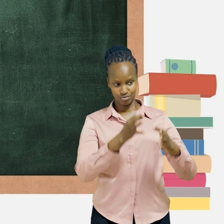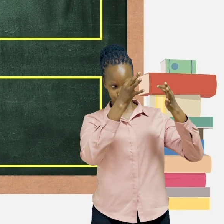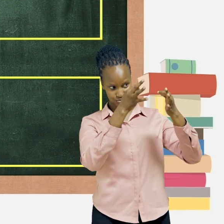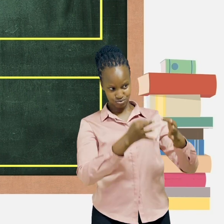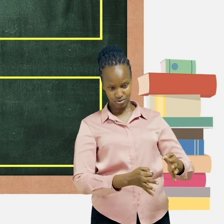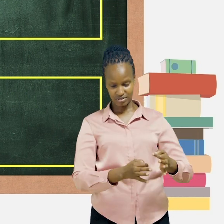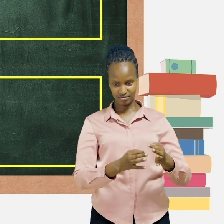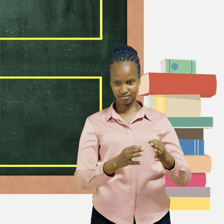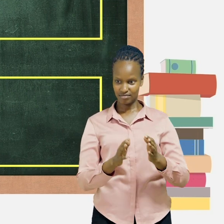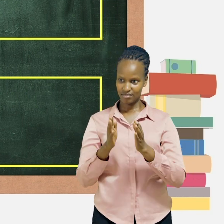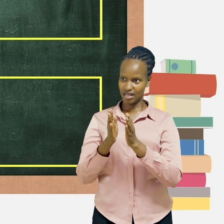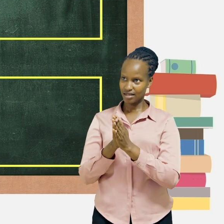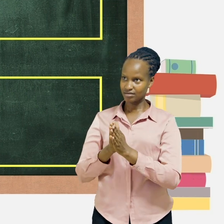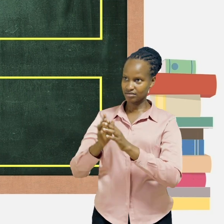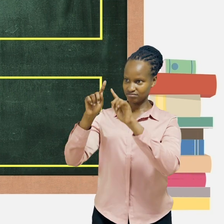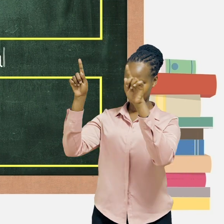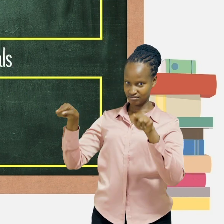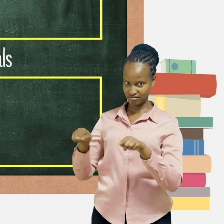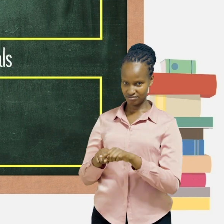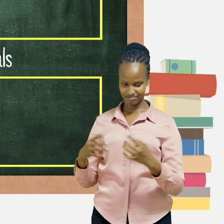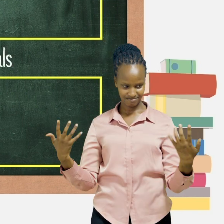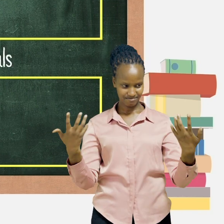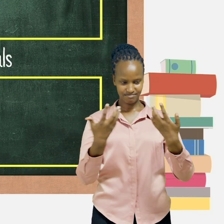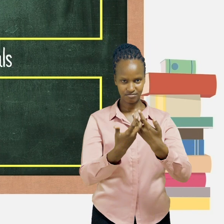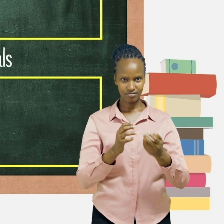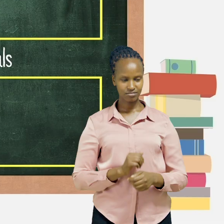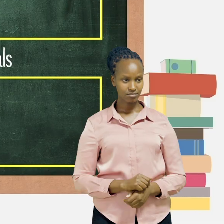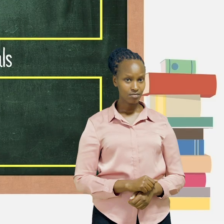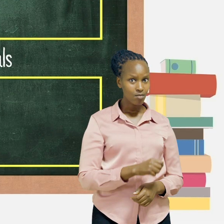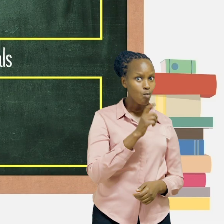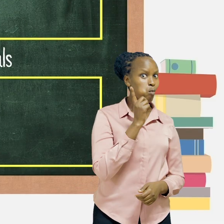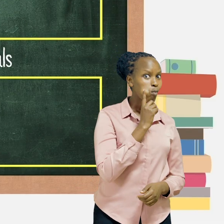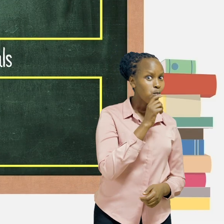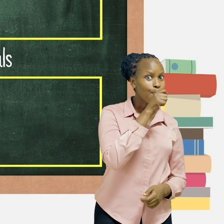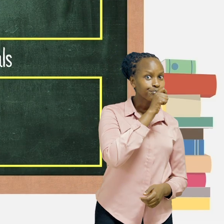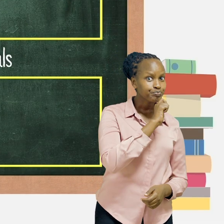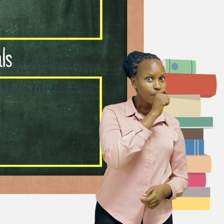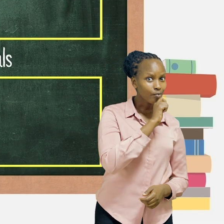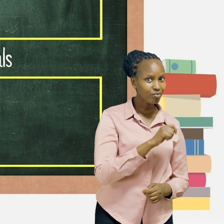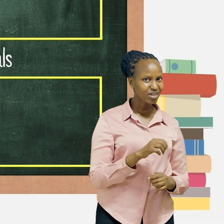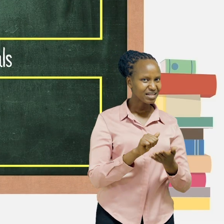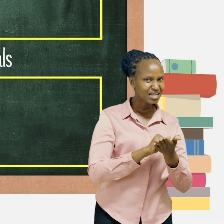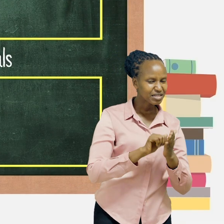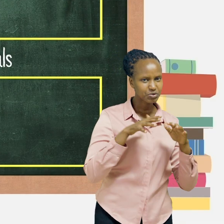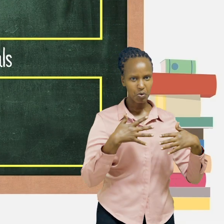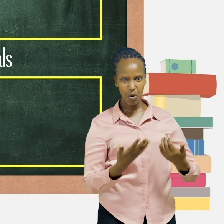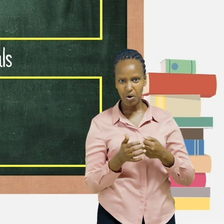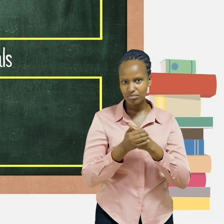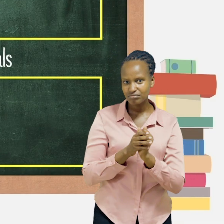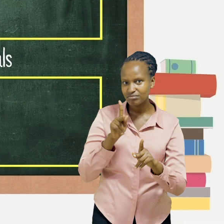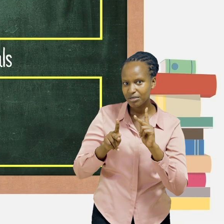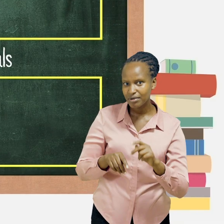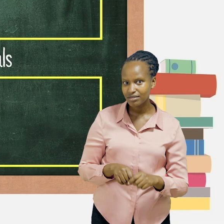We need to put these objects into the right boxes. Is a lollipop natural or